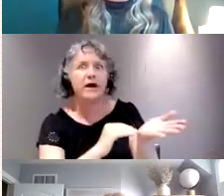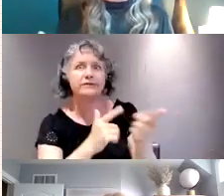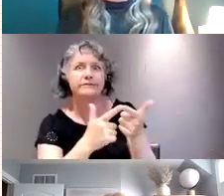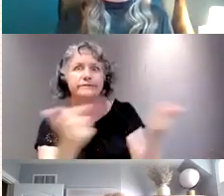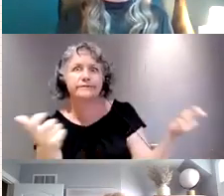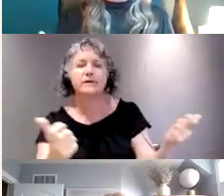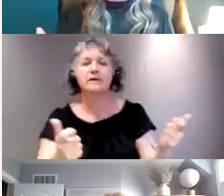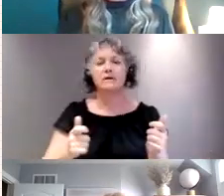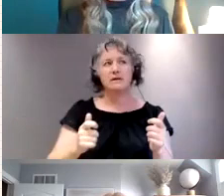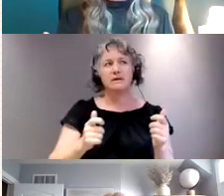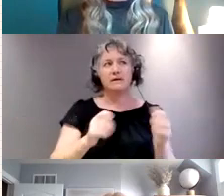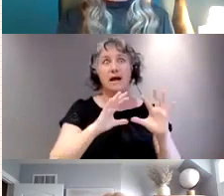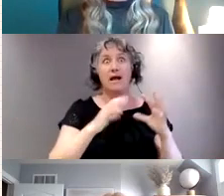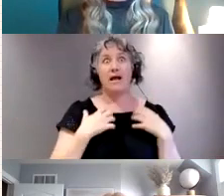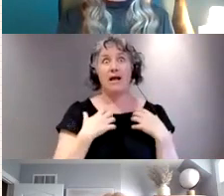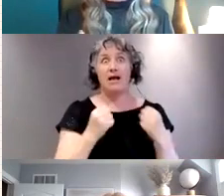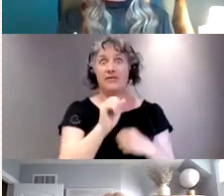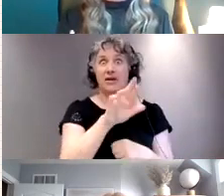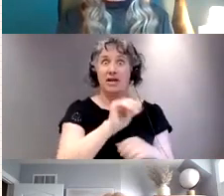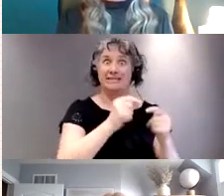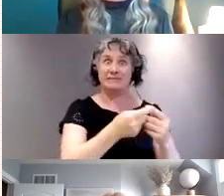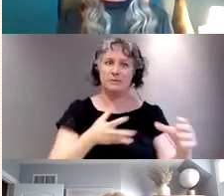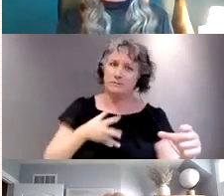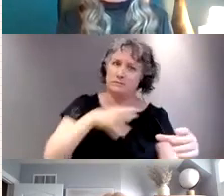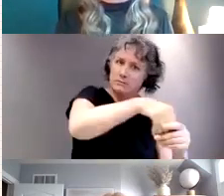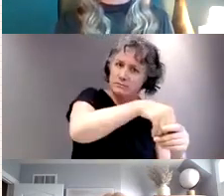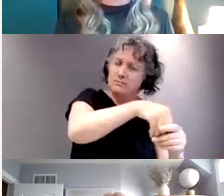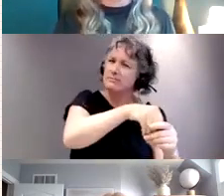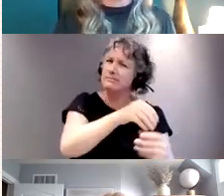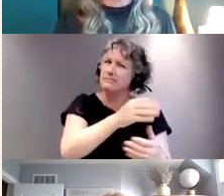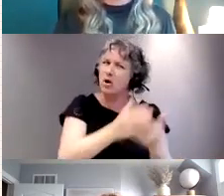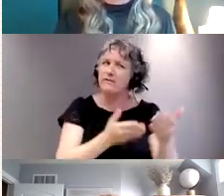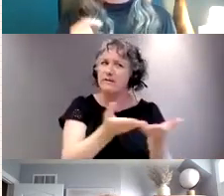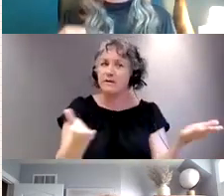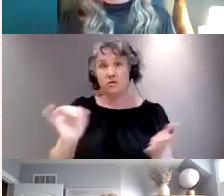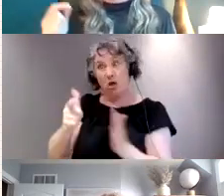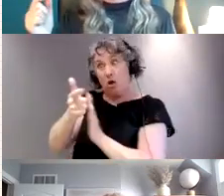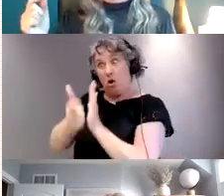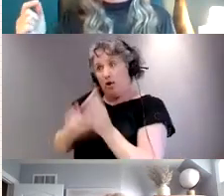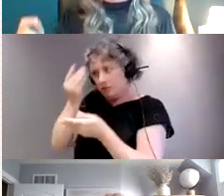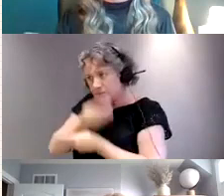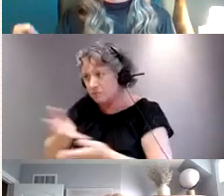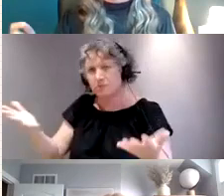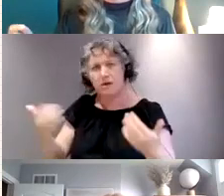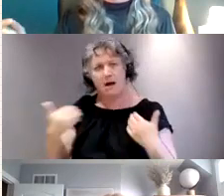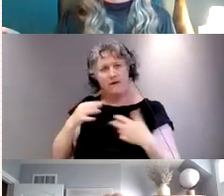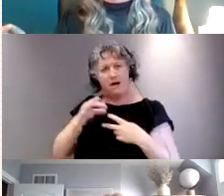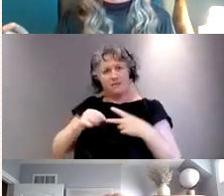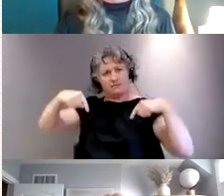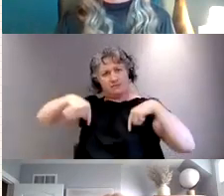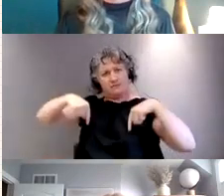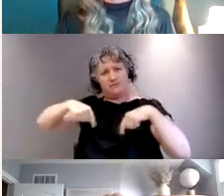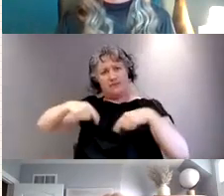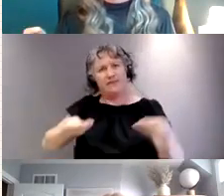almost healthcare teams, and certainly making sure that we are doing a good job letting lawyers know, and the people that they're helping people resolve